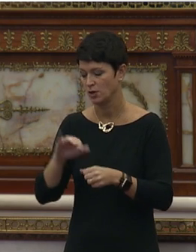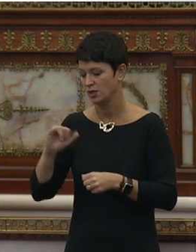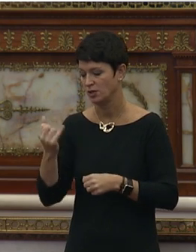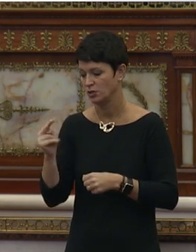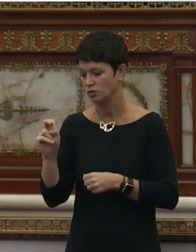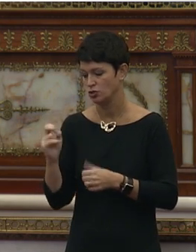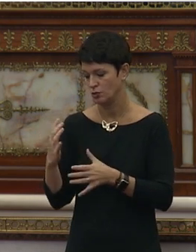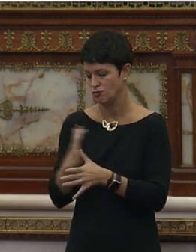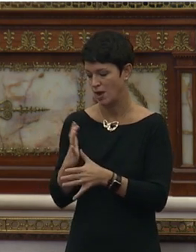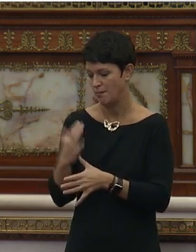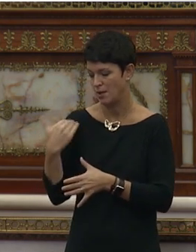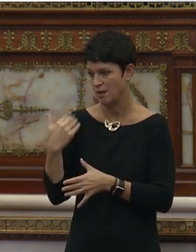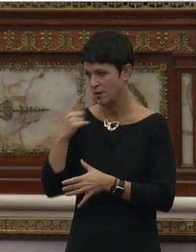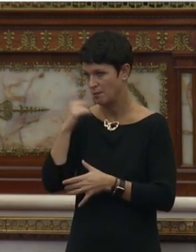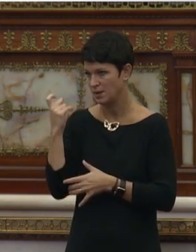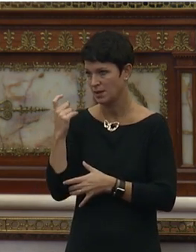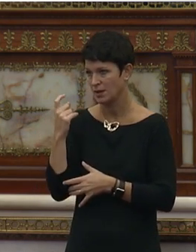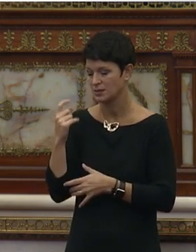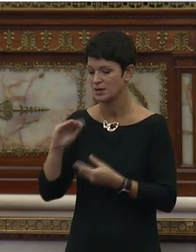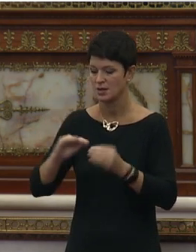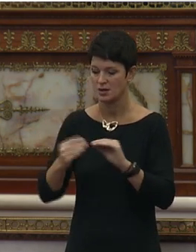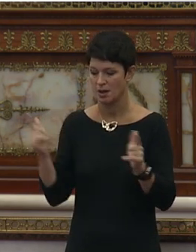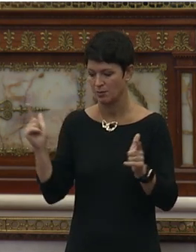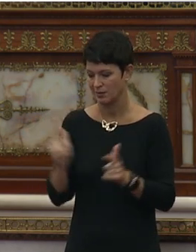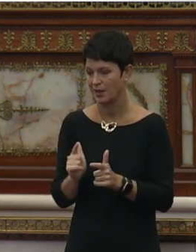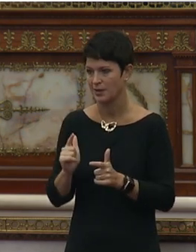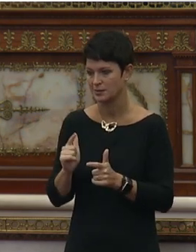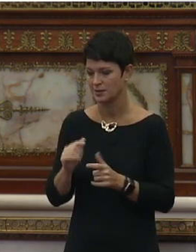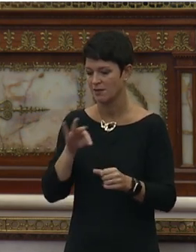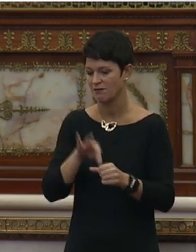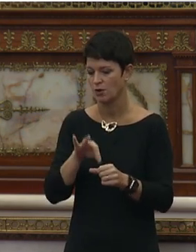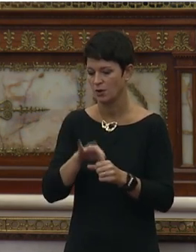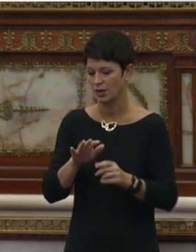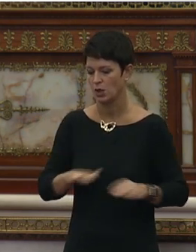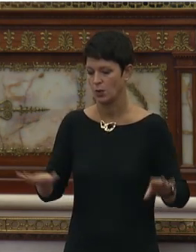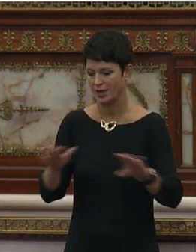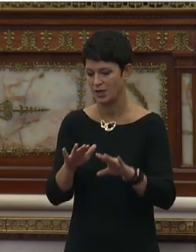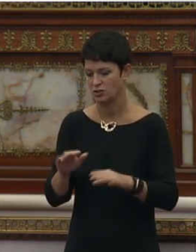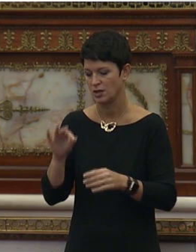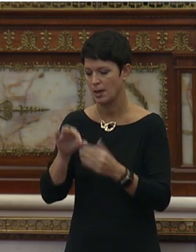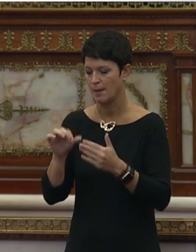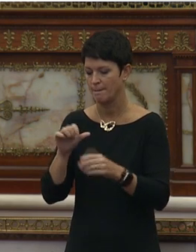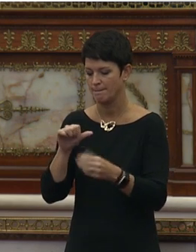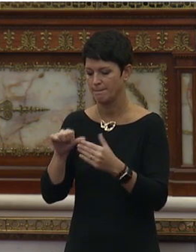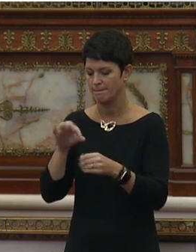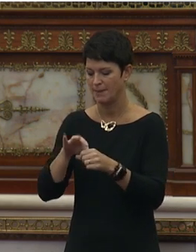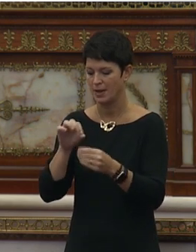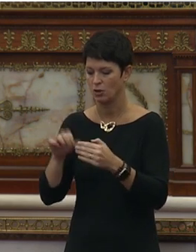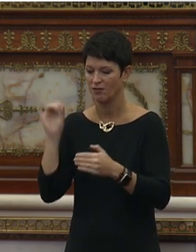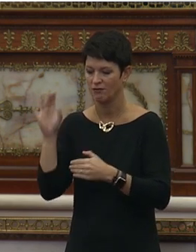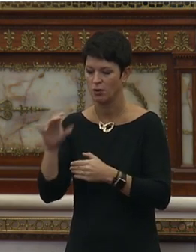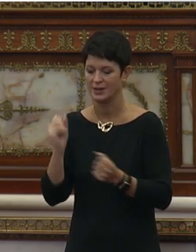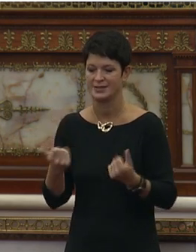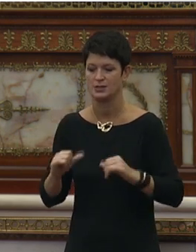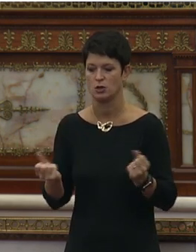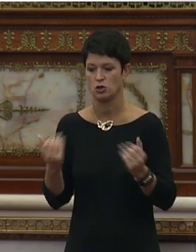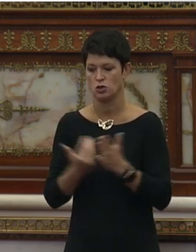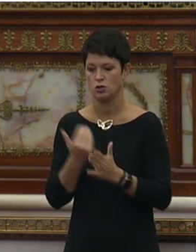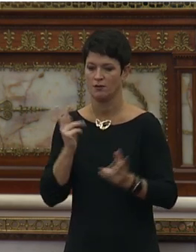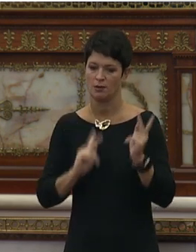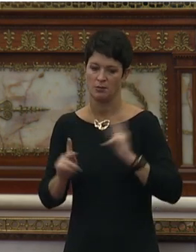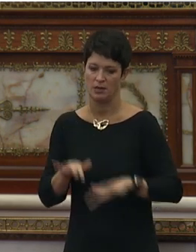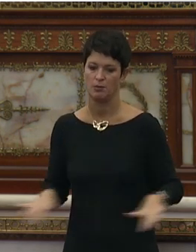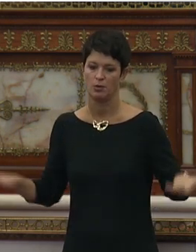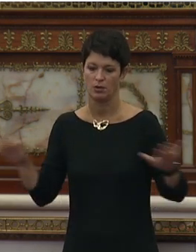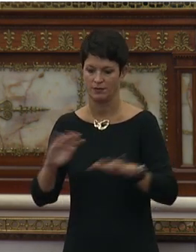primary was because we had only a smaller number of voting locations. Mail-in voting is still new for many citizens in the